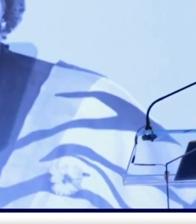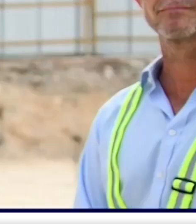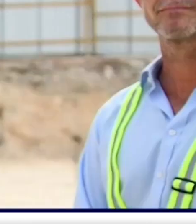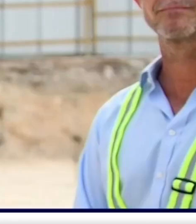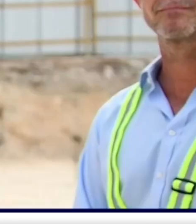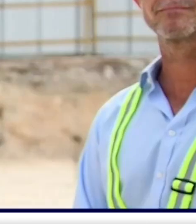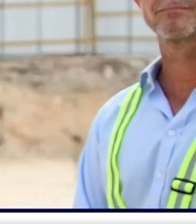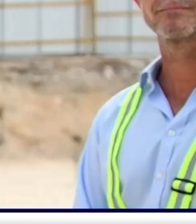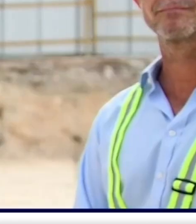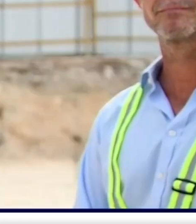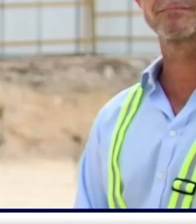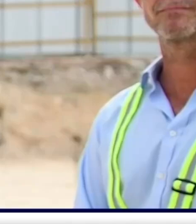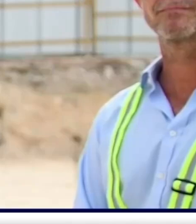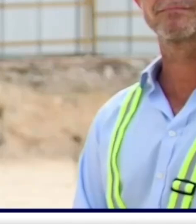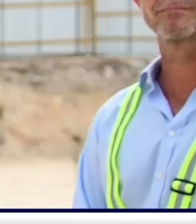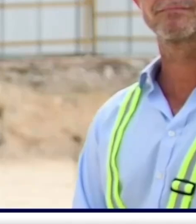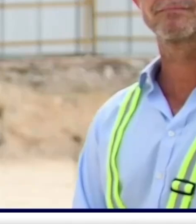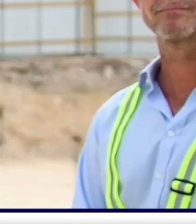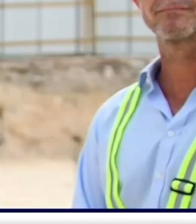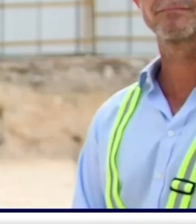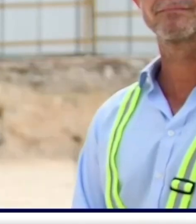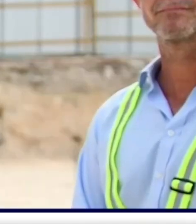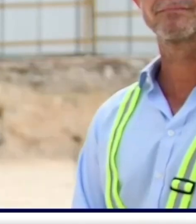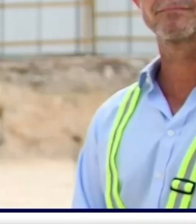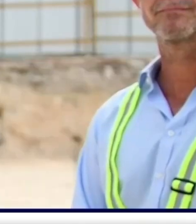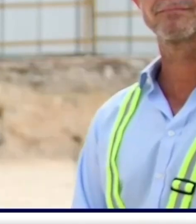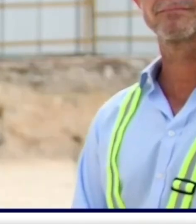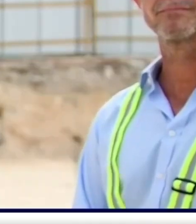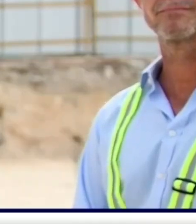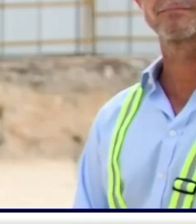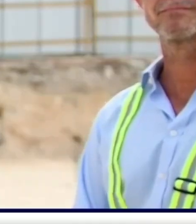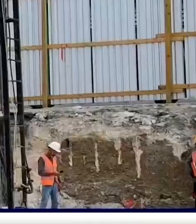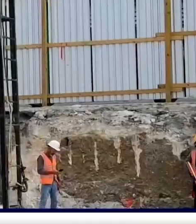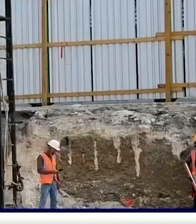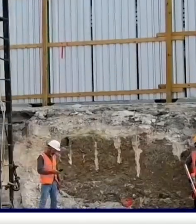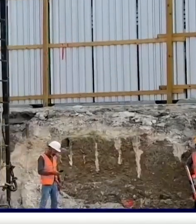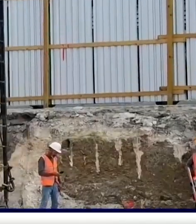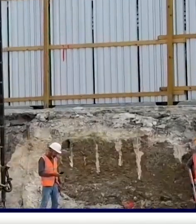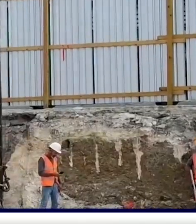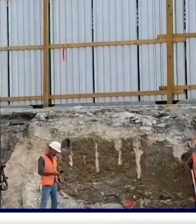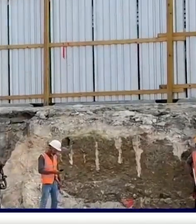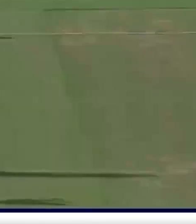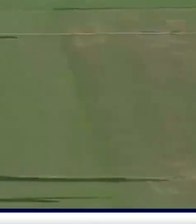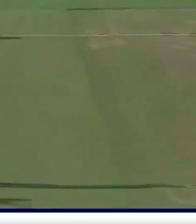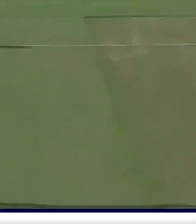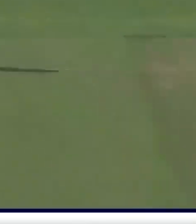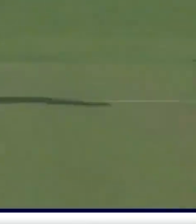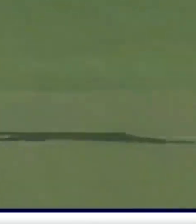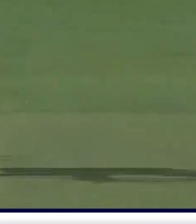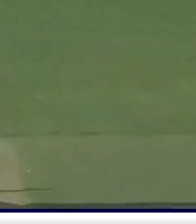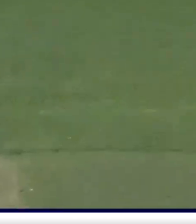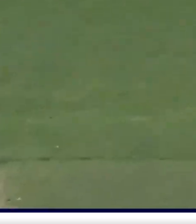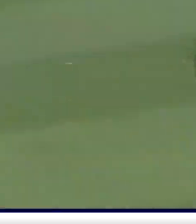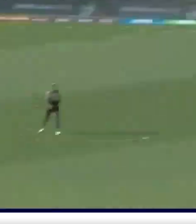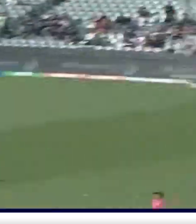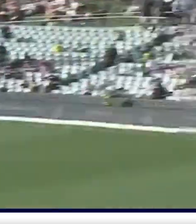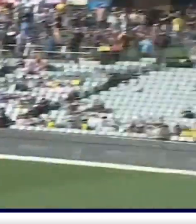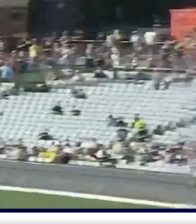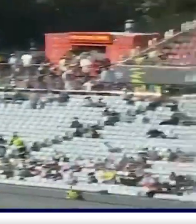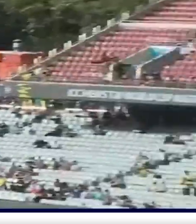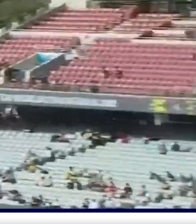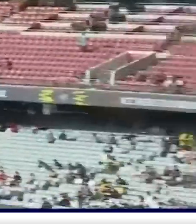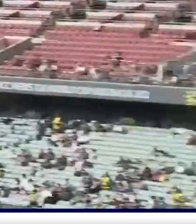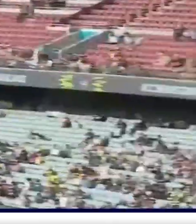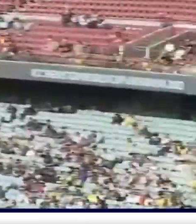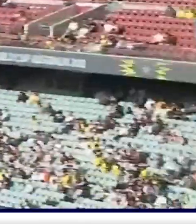major infrastructural project being planned for the south of the island. And coming up in sports, the Kiwis are first to qualify for